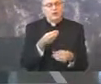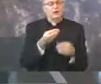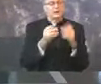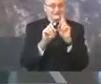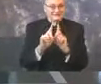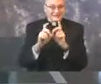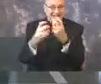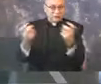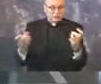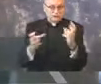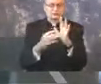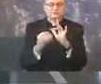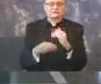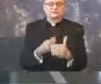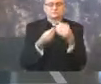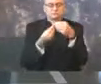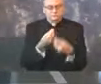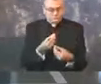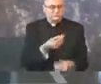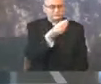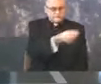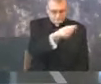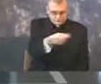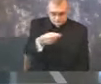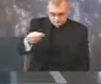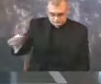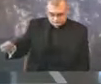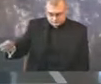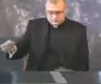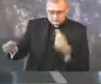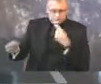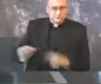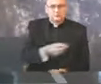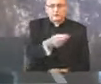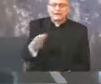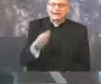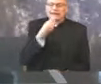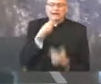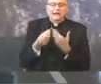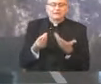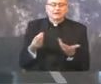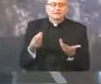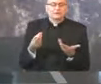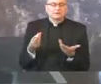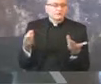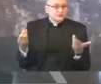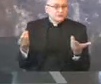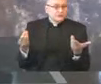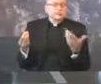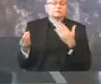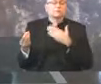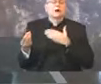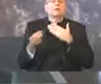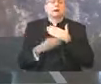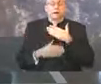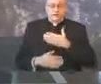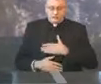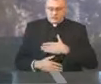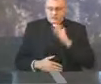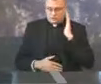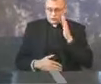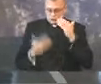disciples, saying, "Take this, all of you, and eat of it, for this is my body,